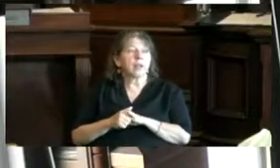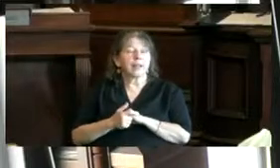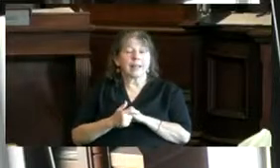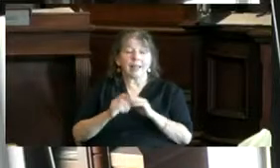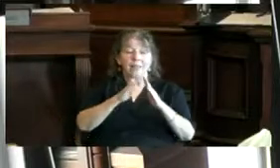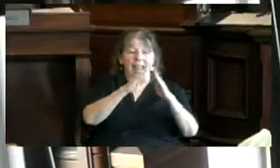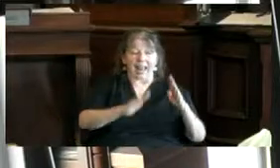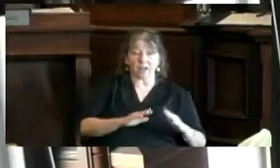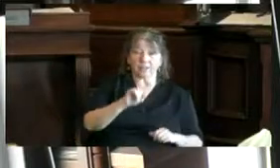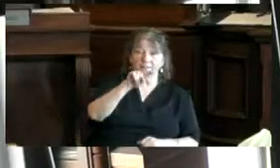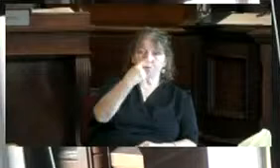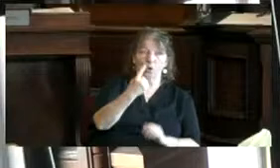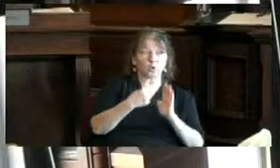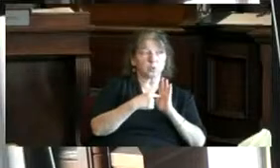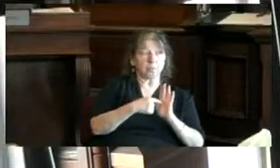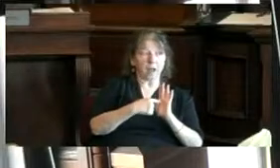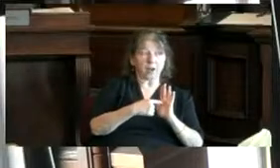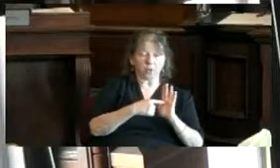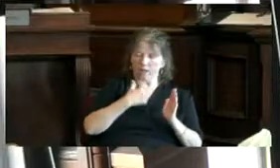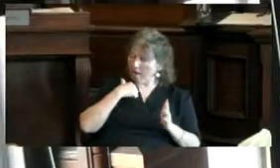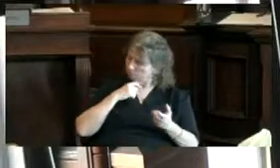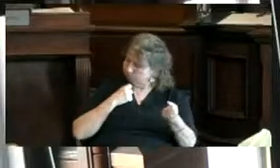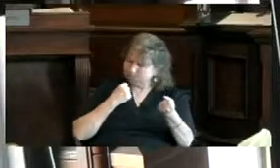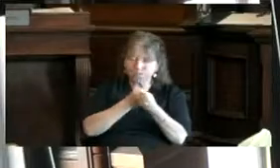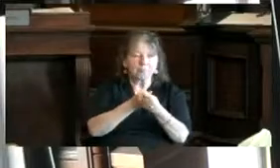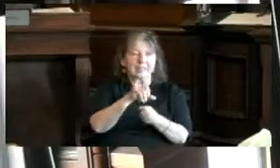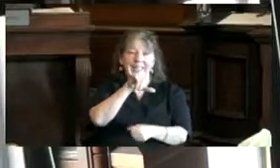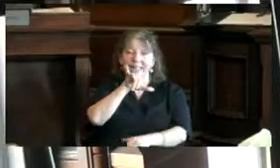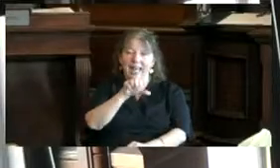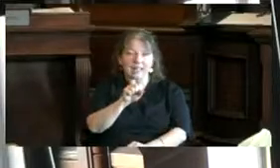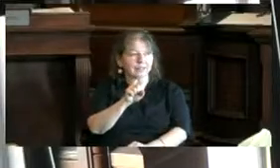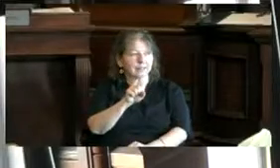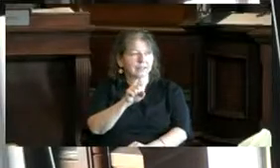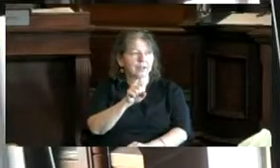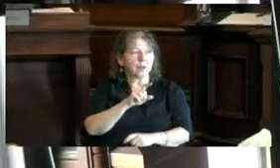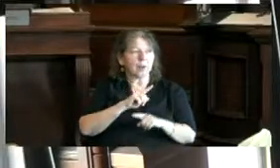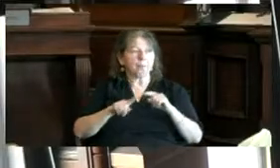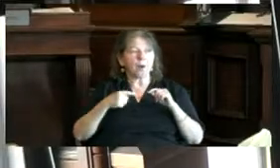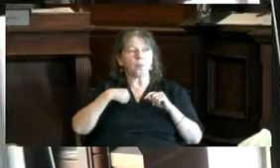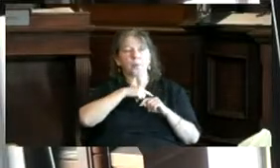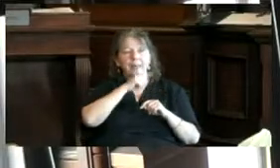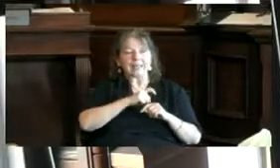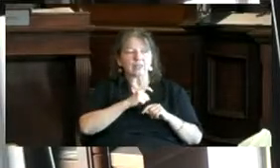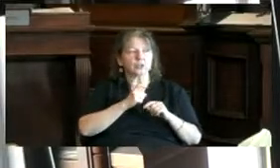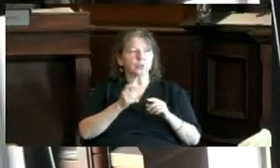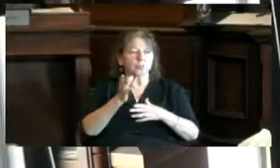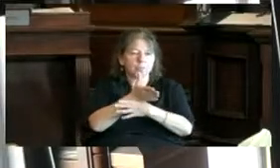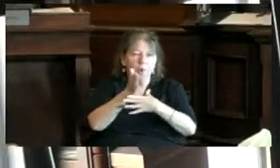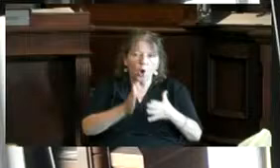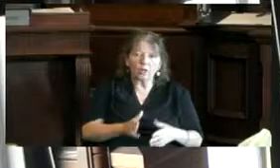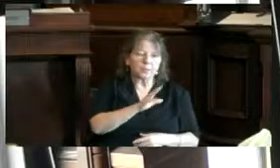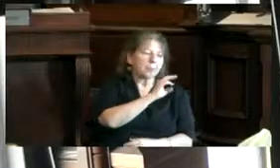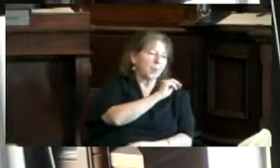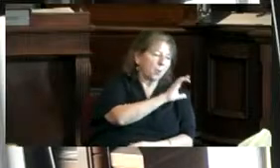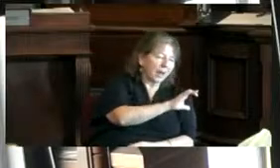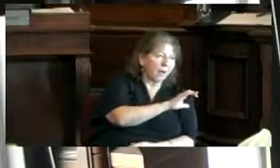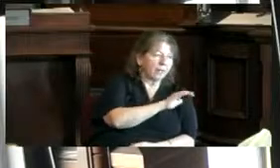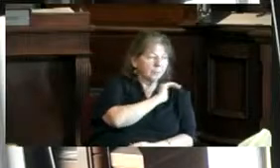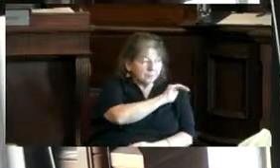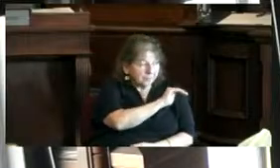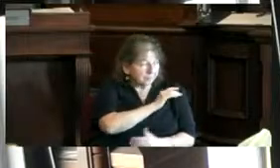housing first model, which I'm a big proponent of as well, is something that we have to continue to work with our partners in the county to